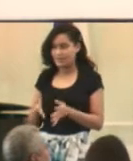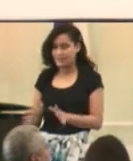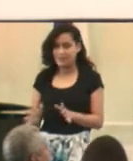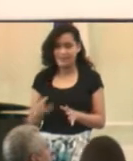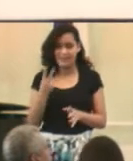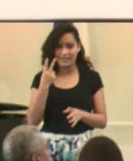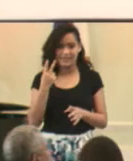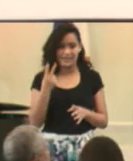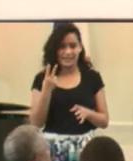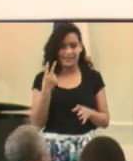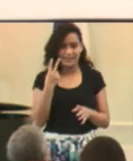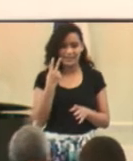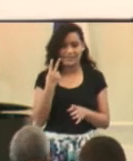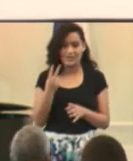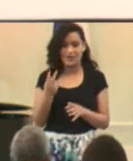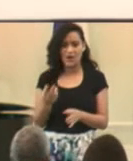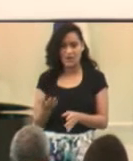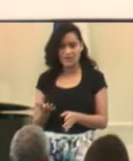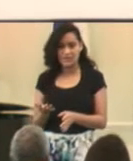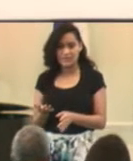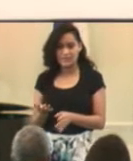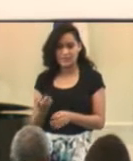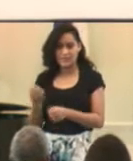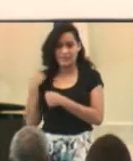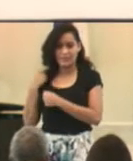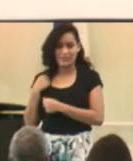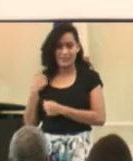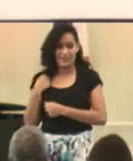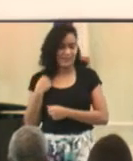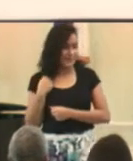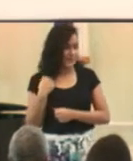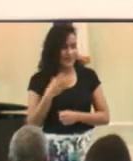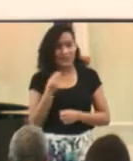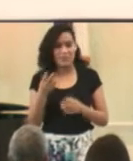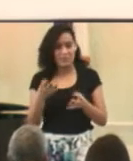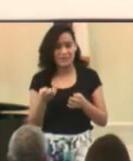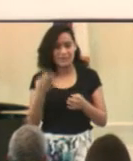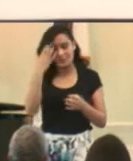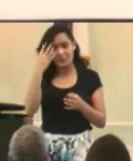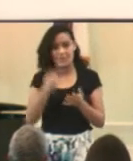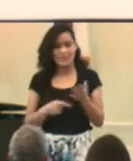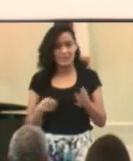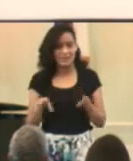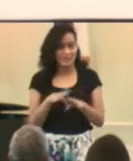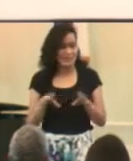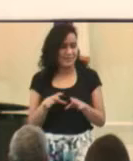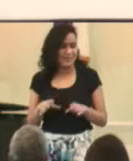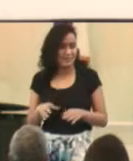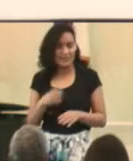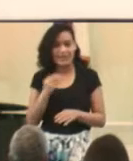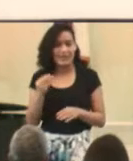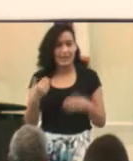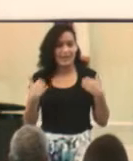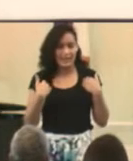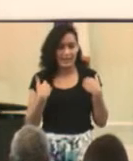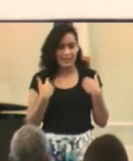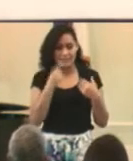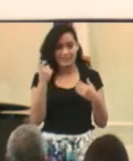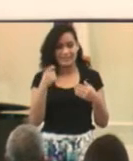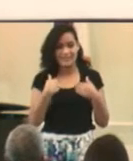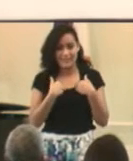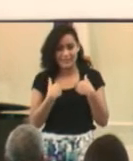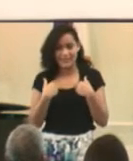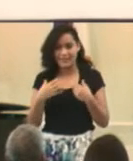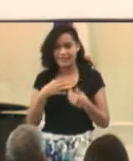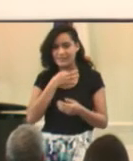They were stopped. And they wanted to know what they were doing because they had bags with books, you know, Bibles and things